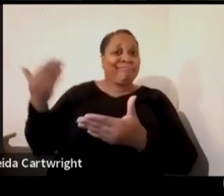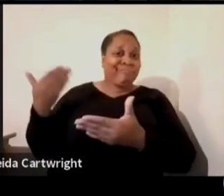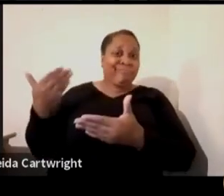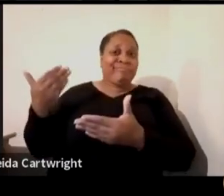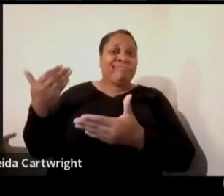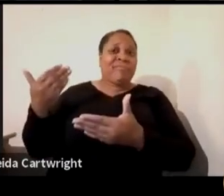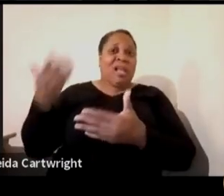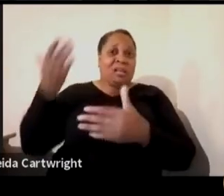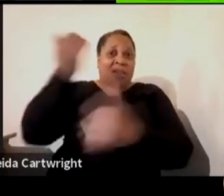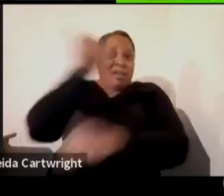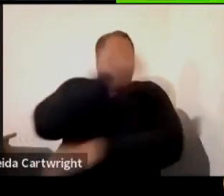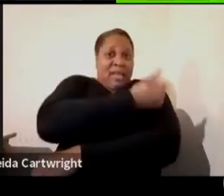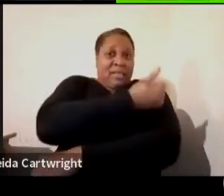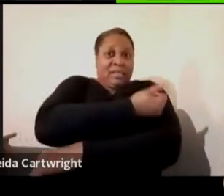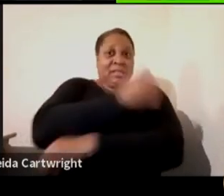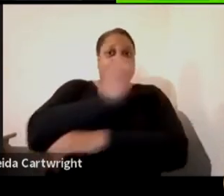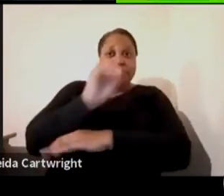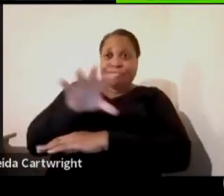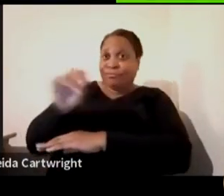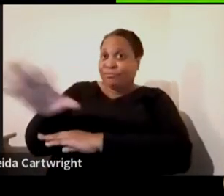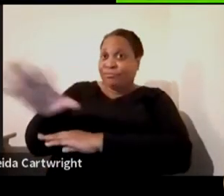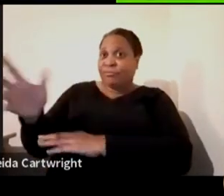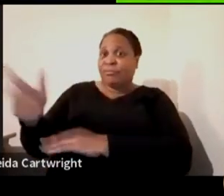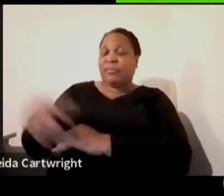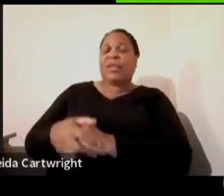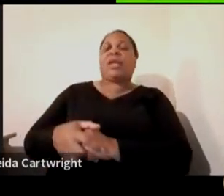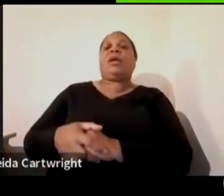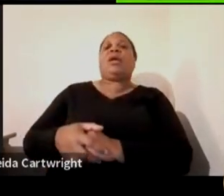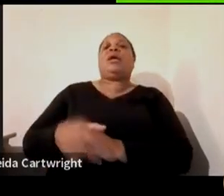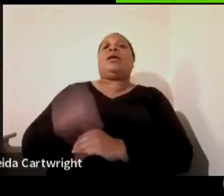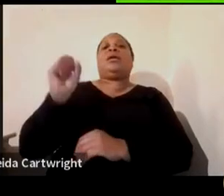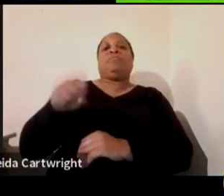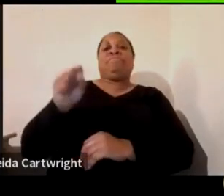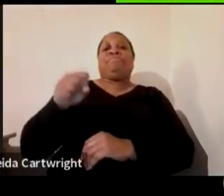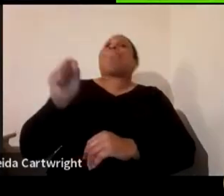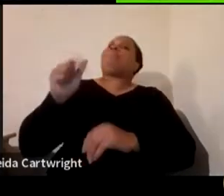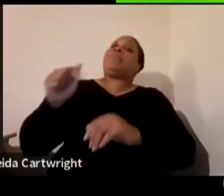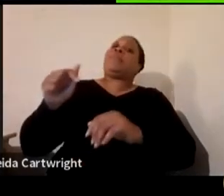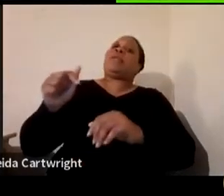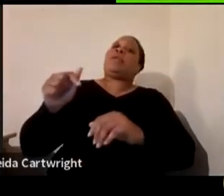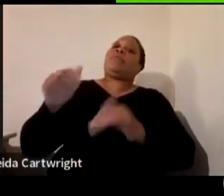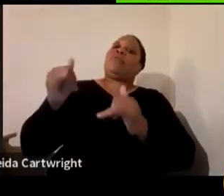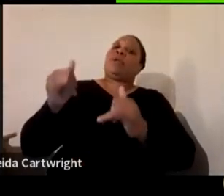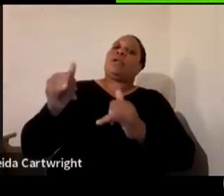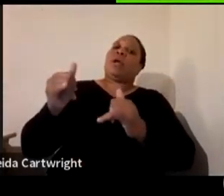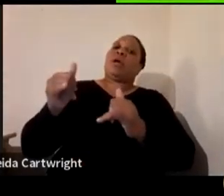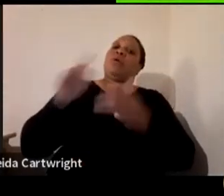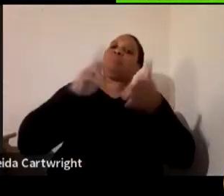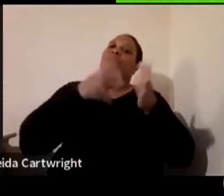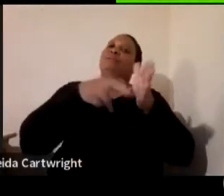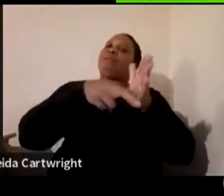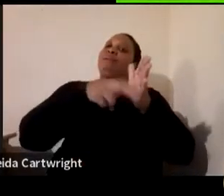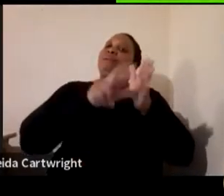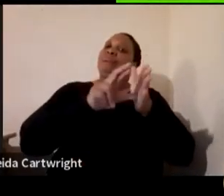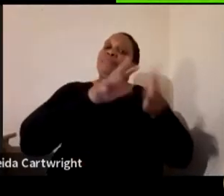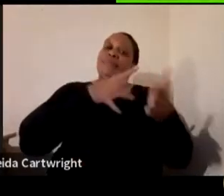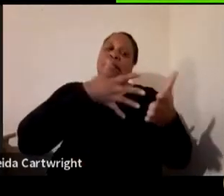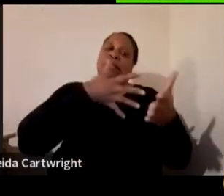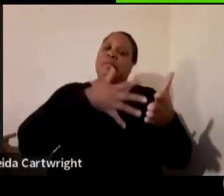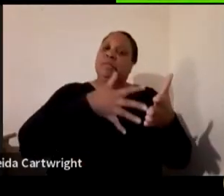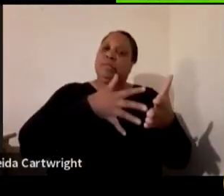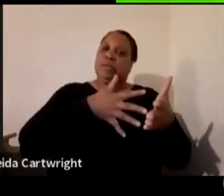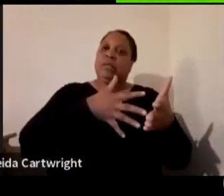released? Yeah, so this goes back to the study, the phase three study.